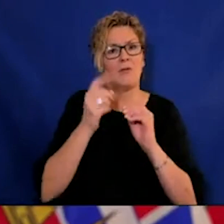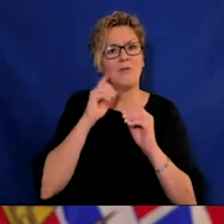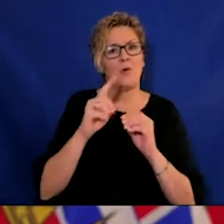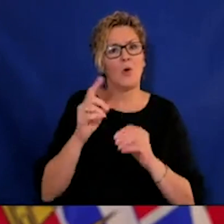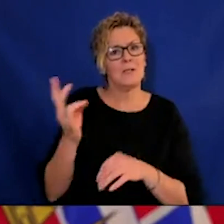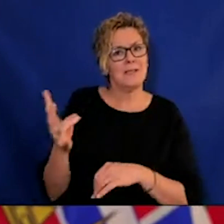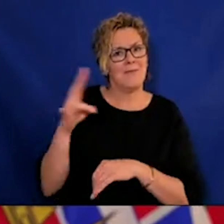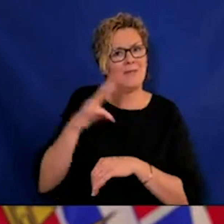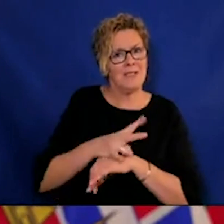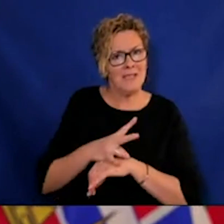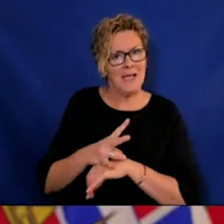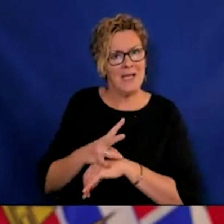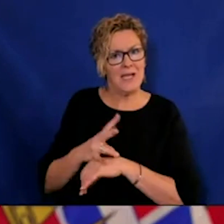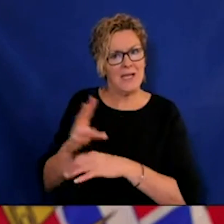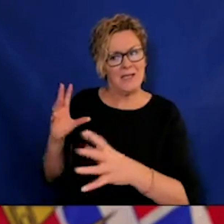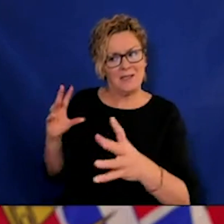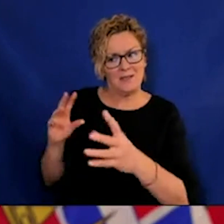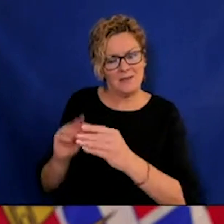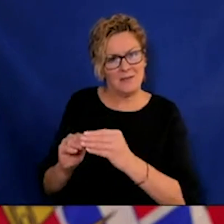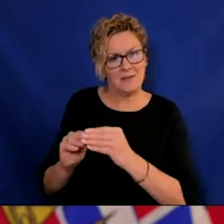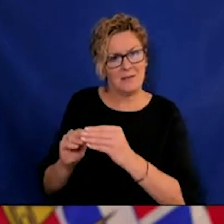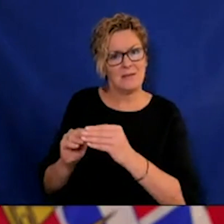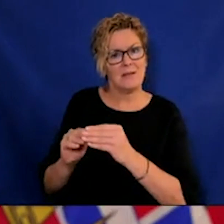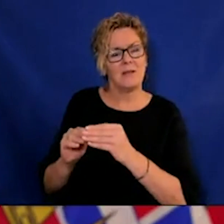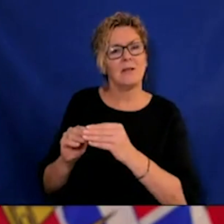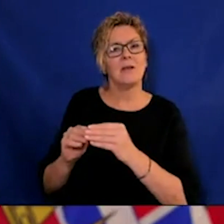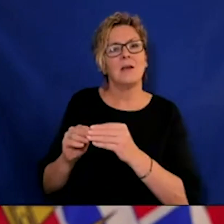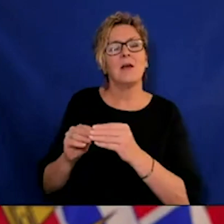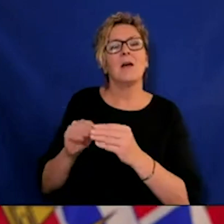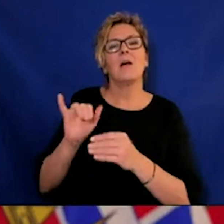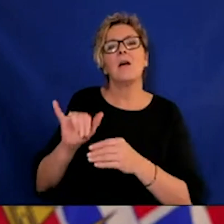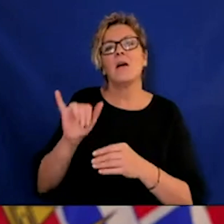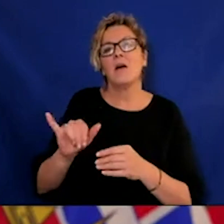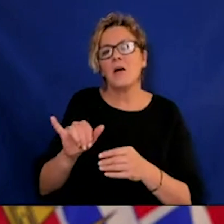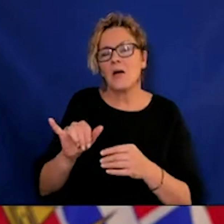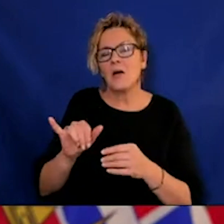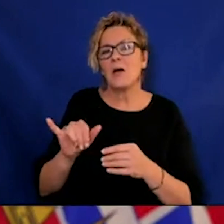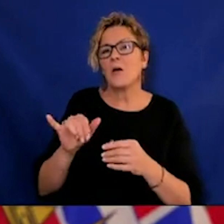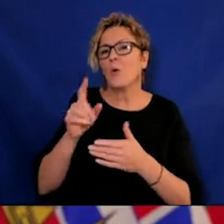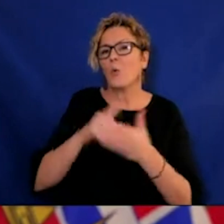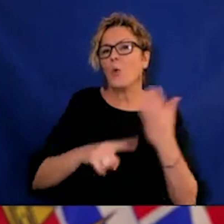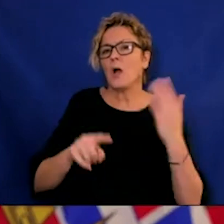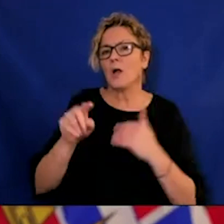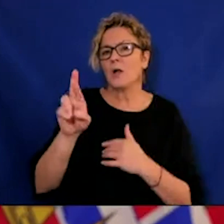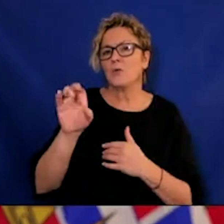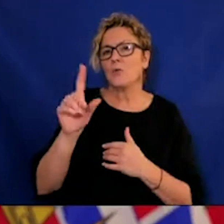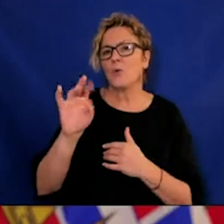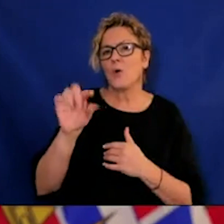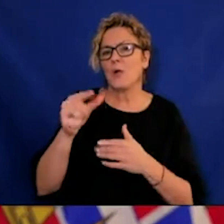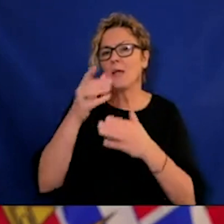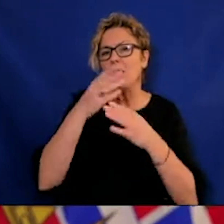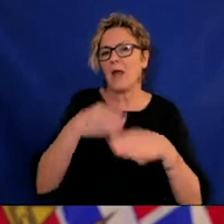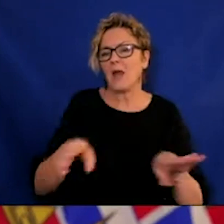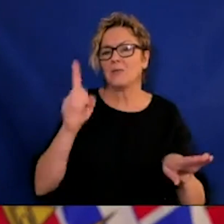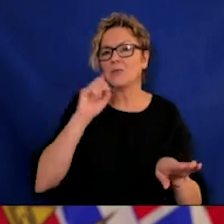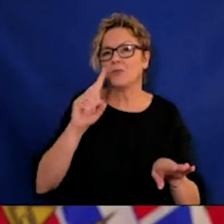we automate these processes, so that you have a better understanding of how we look at the trends over time.